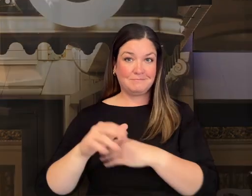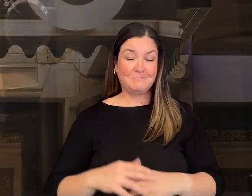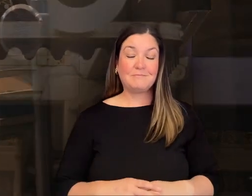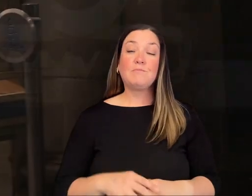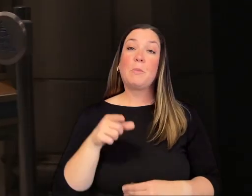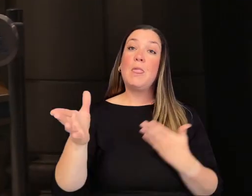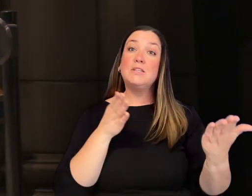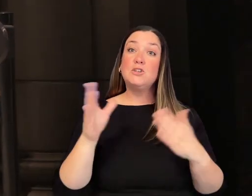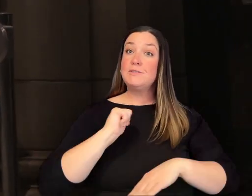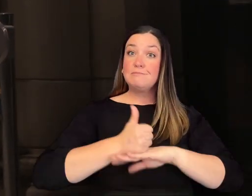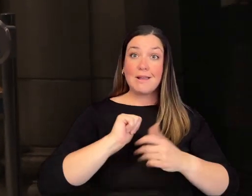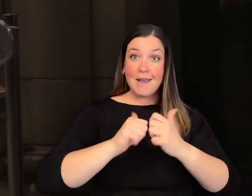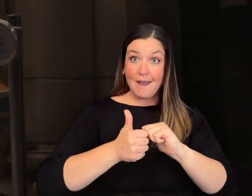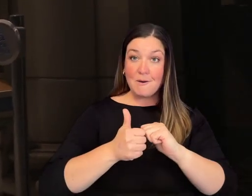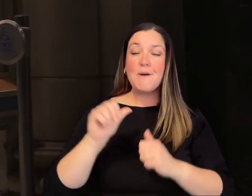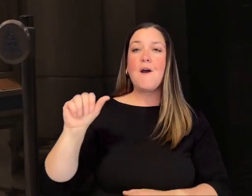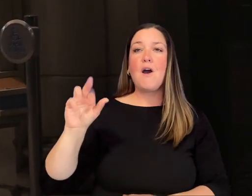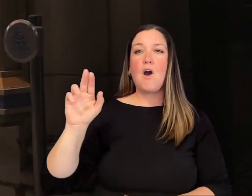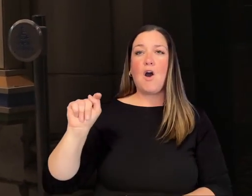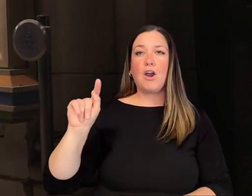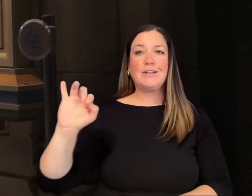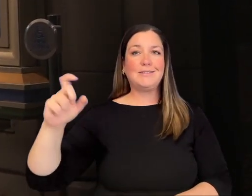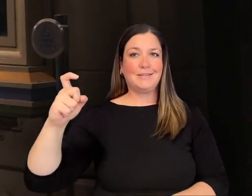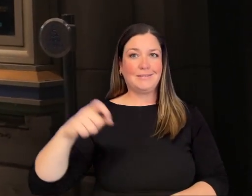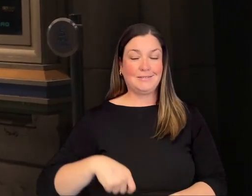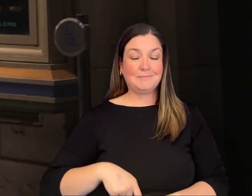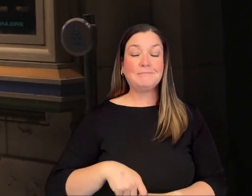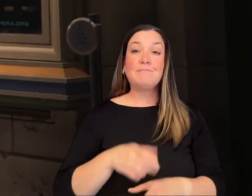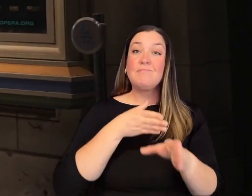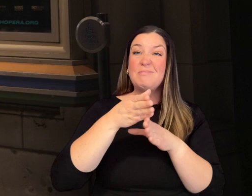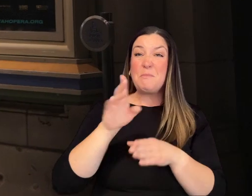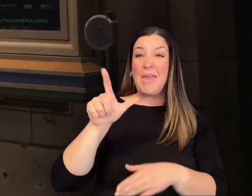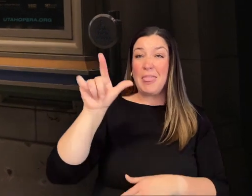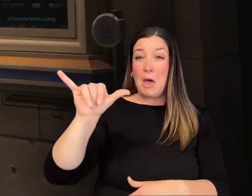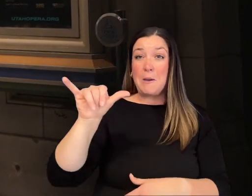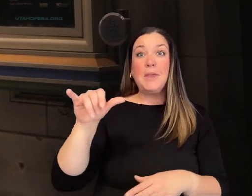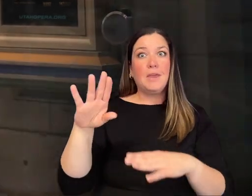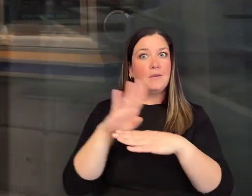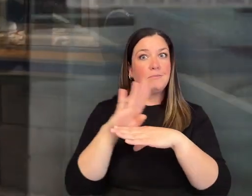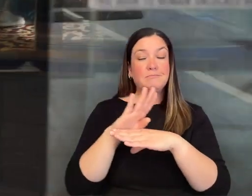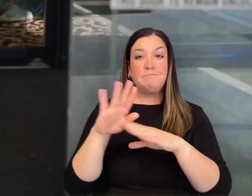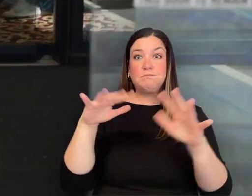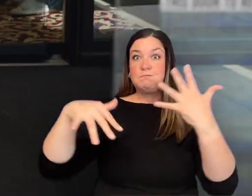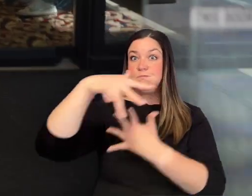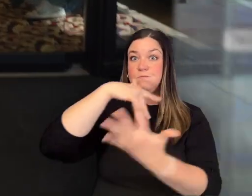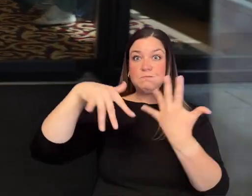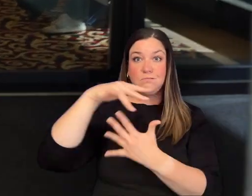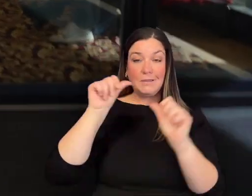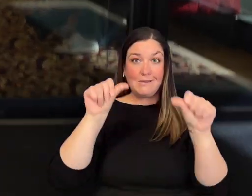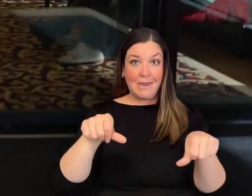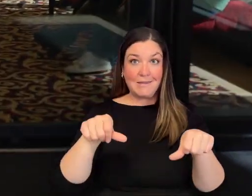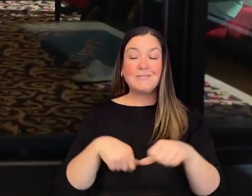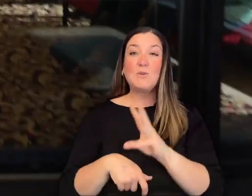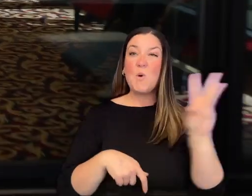the venue. This service can be arranged through ArtTix. The main lobby entrance can be quite full, so entering on the